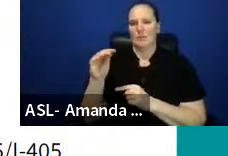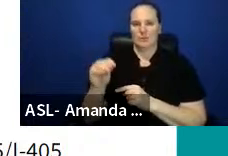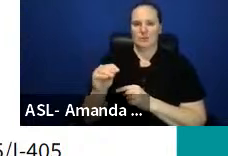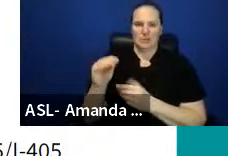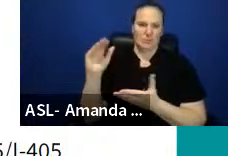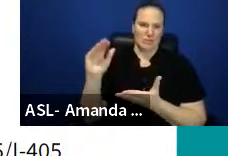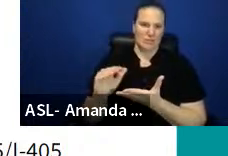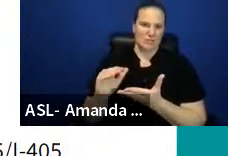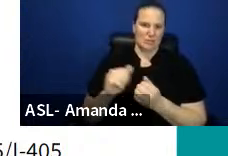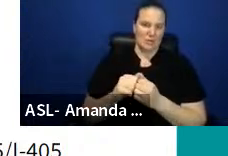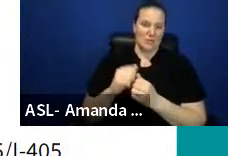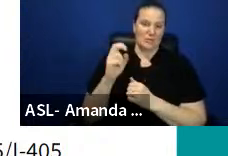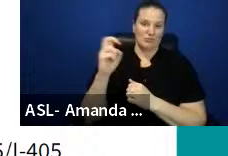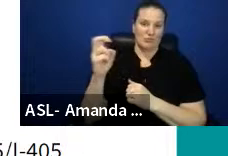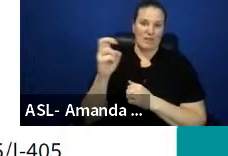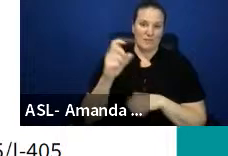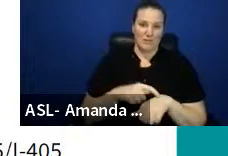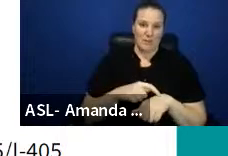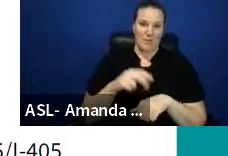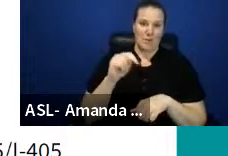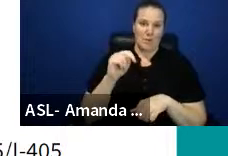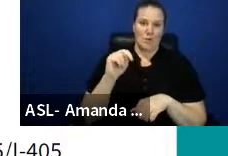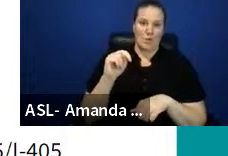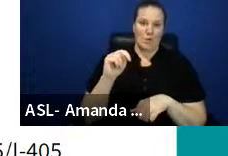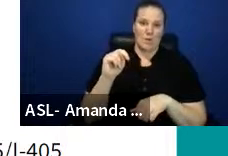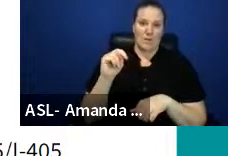in that travel time for the northbound PM peak.